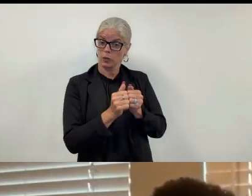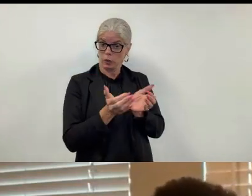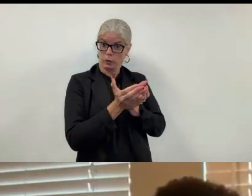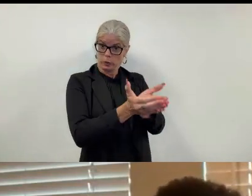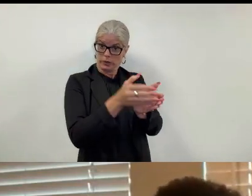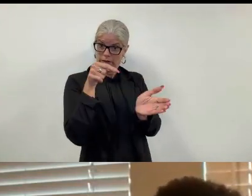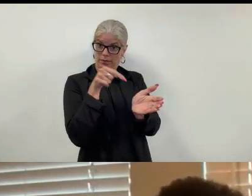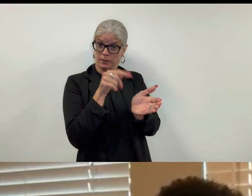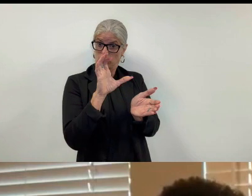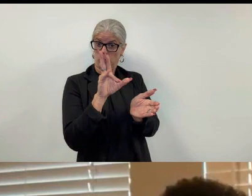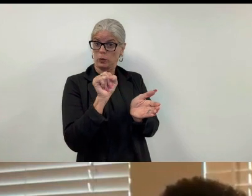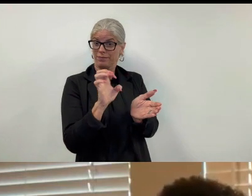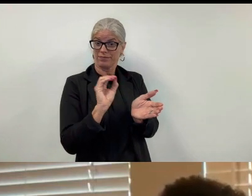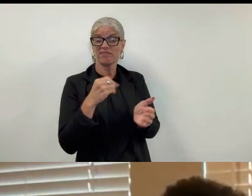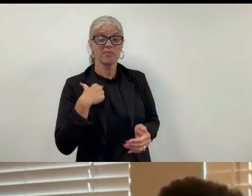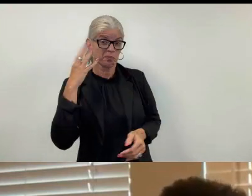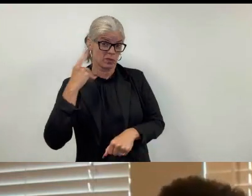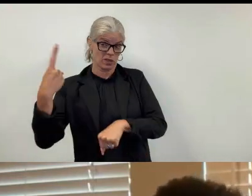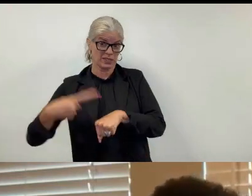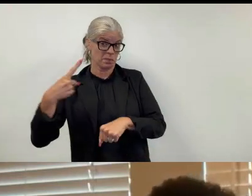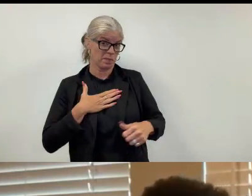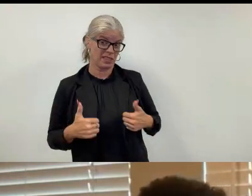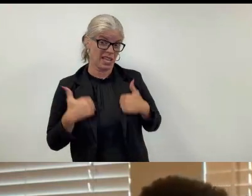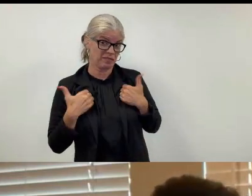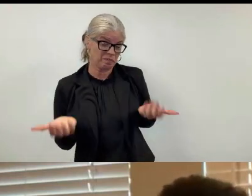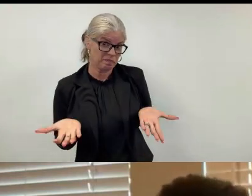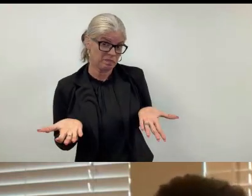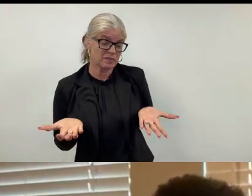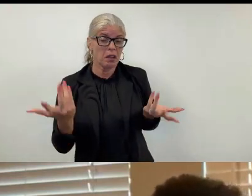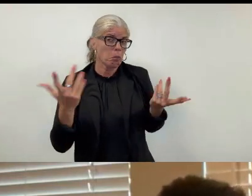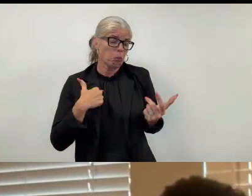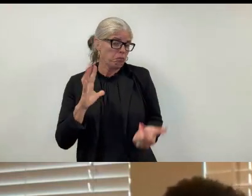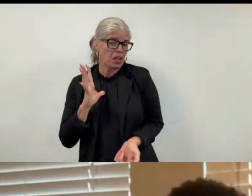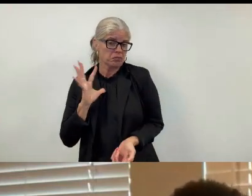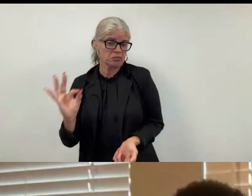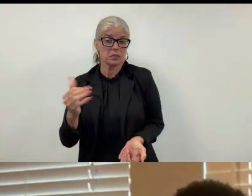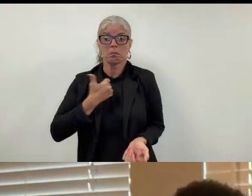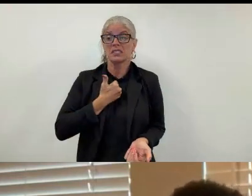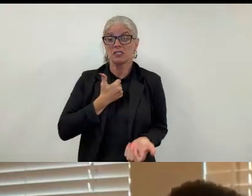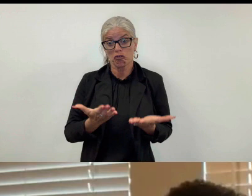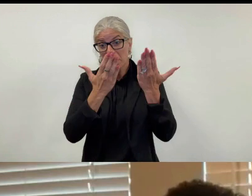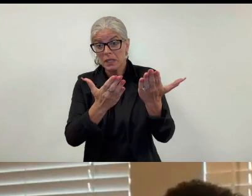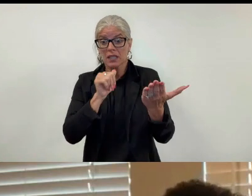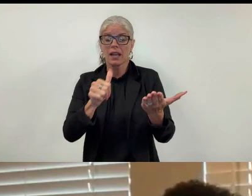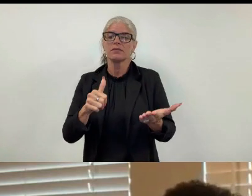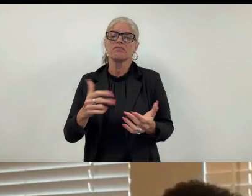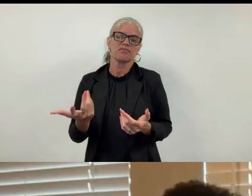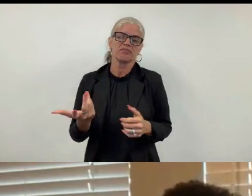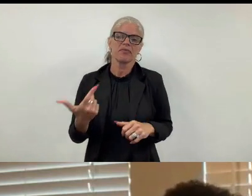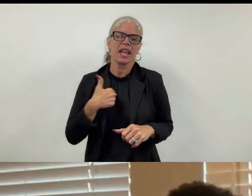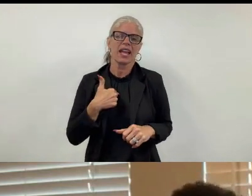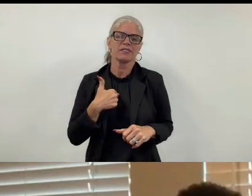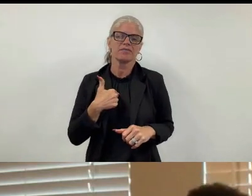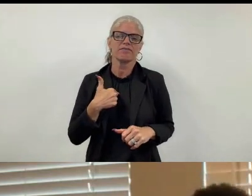only been on one my entire life, and it was fine. Like I wouldn't necessarily recommend it. So I can't give a reliable